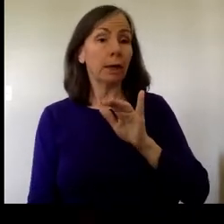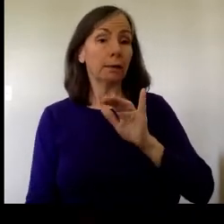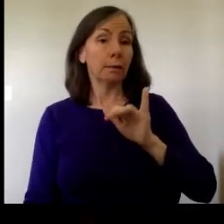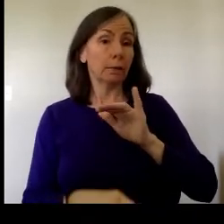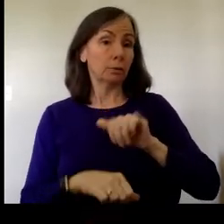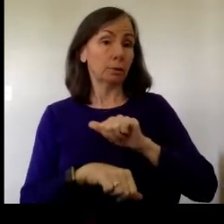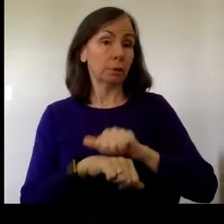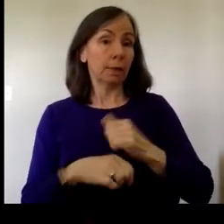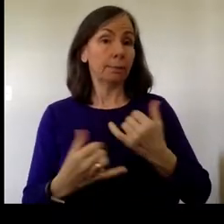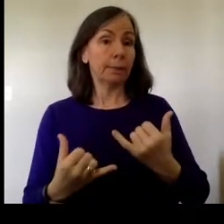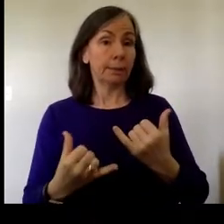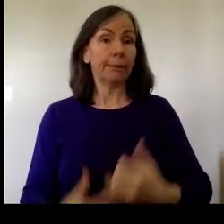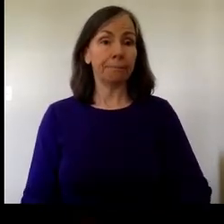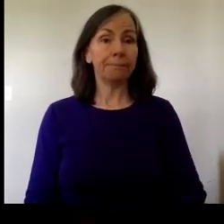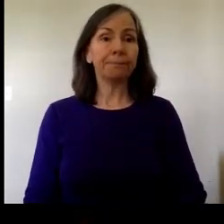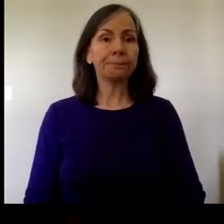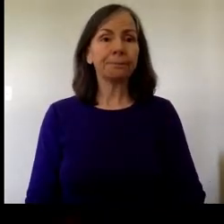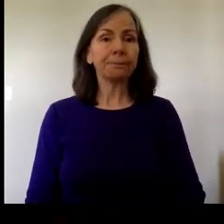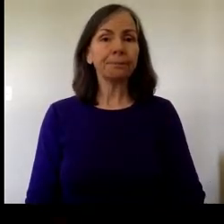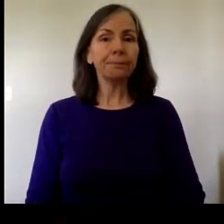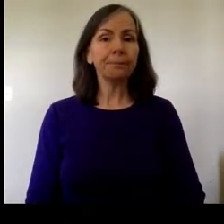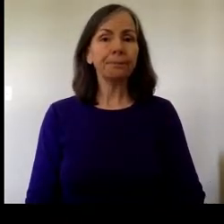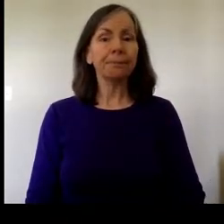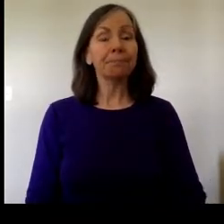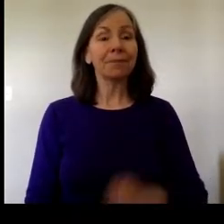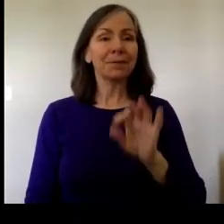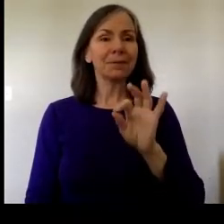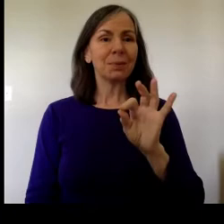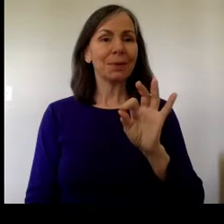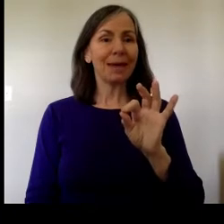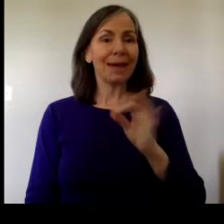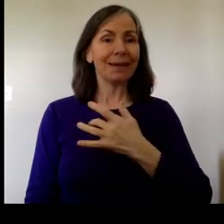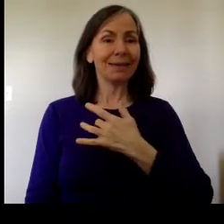today. So let's look at the 9 traits.